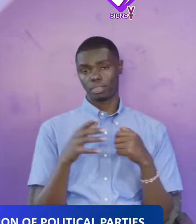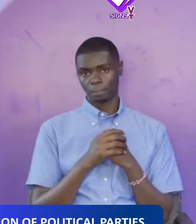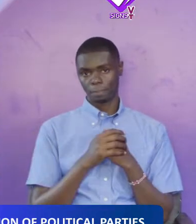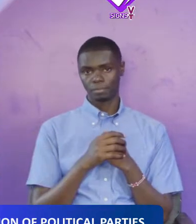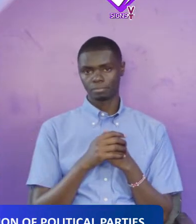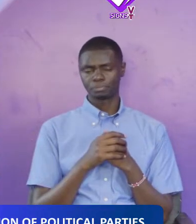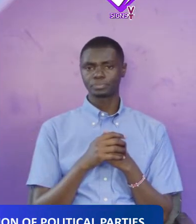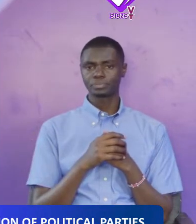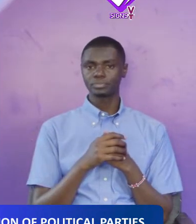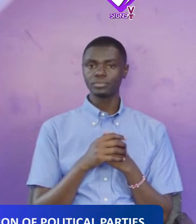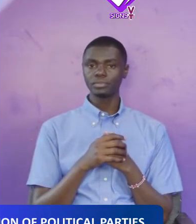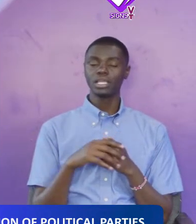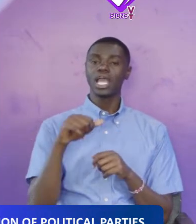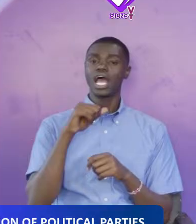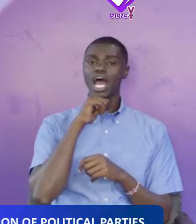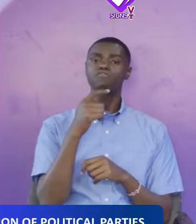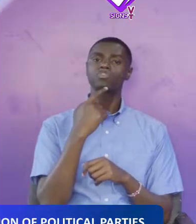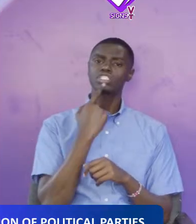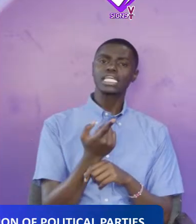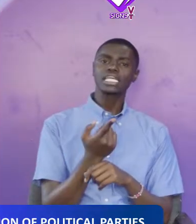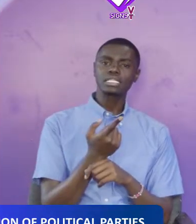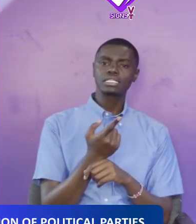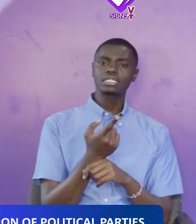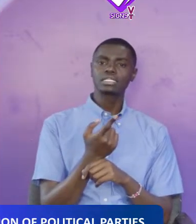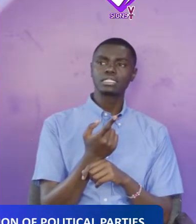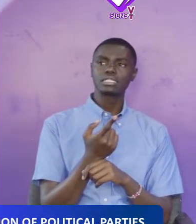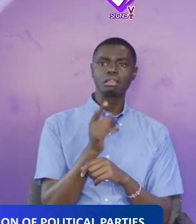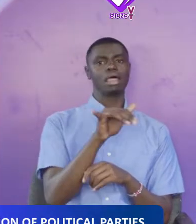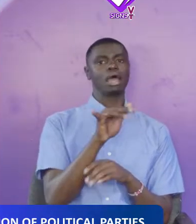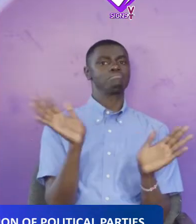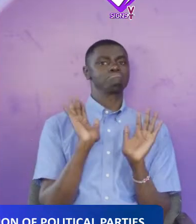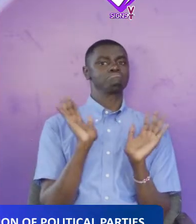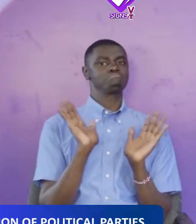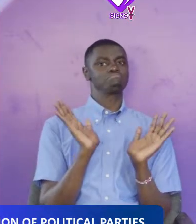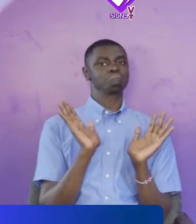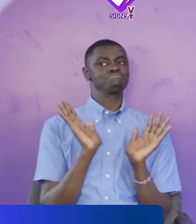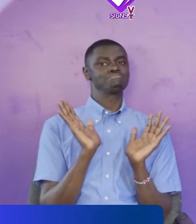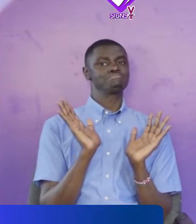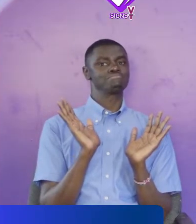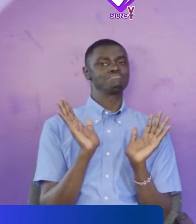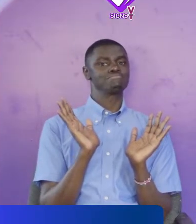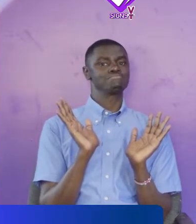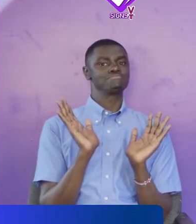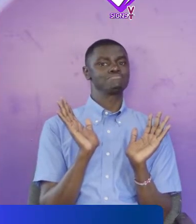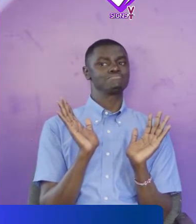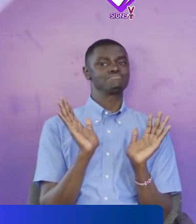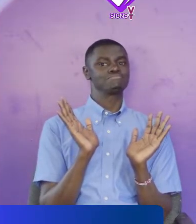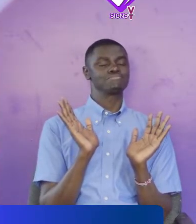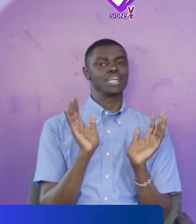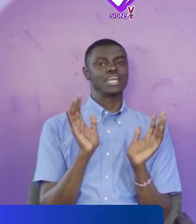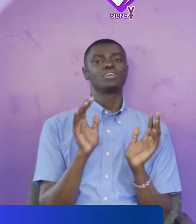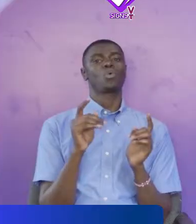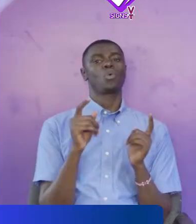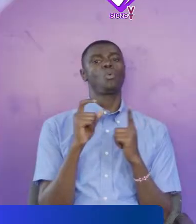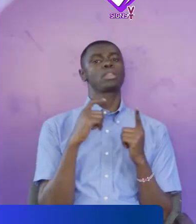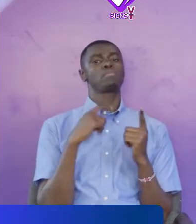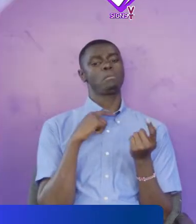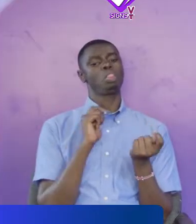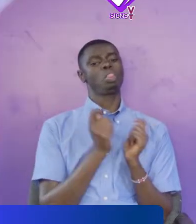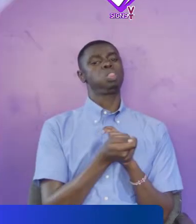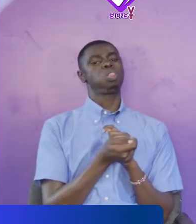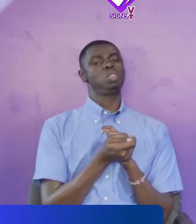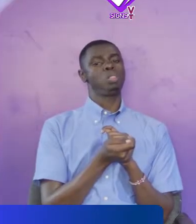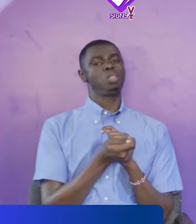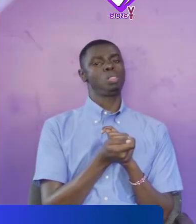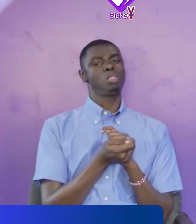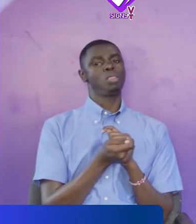not said that. I've not said that. Okay. What I'm saying. I'm misconstruing your words. Yes.